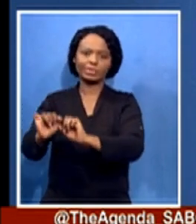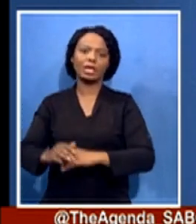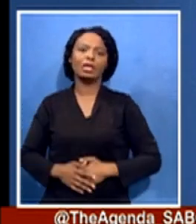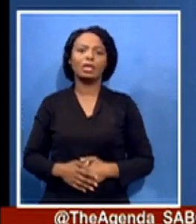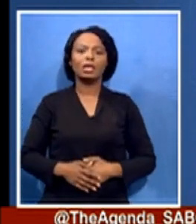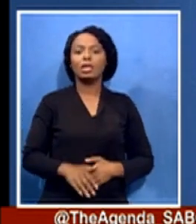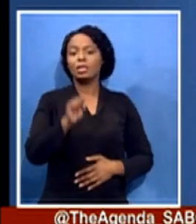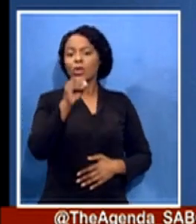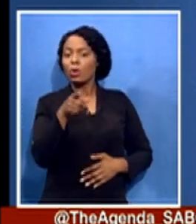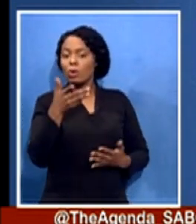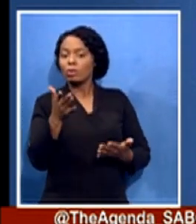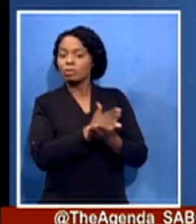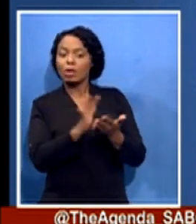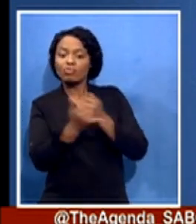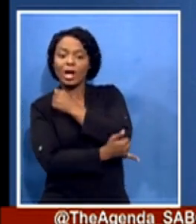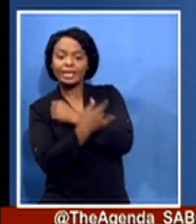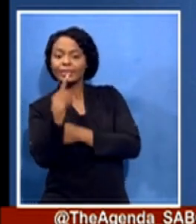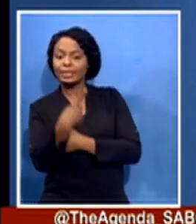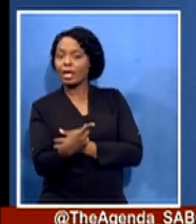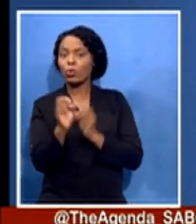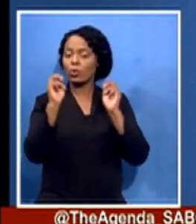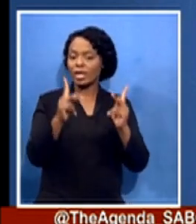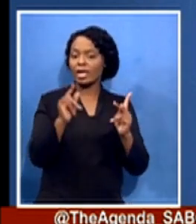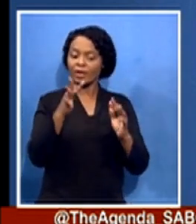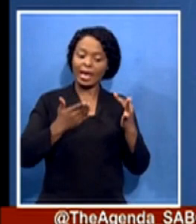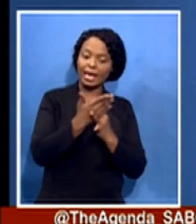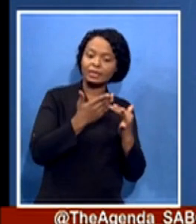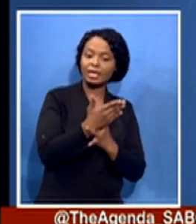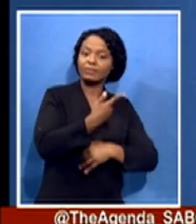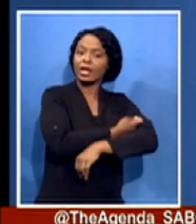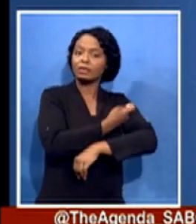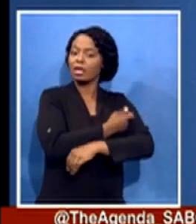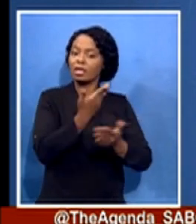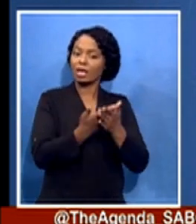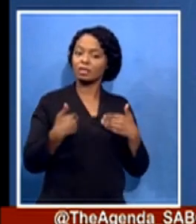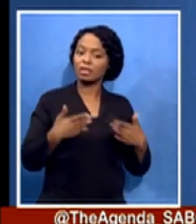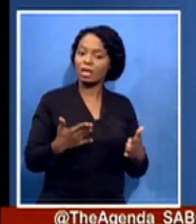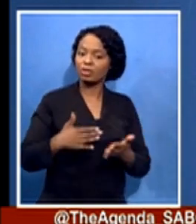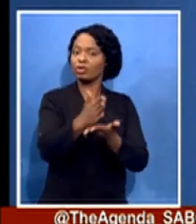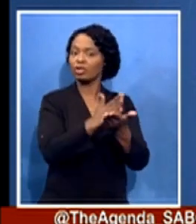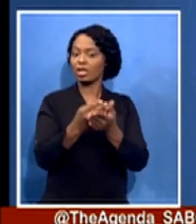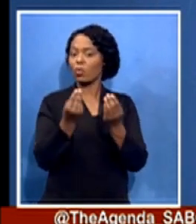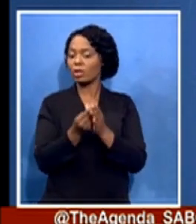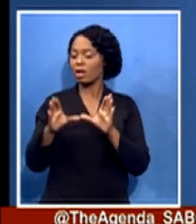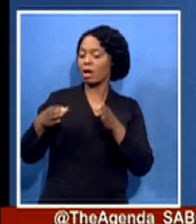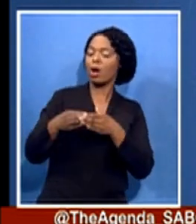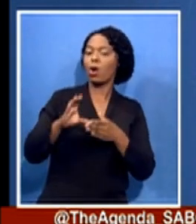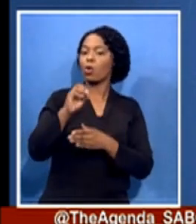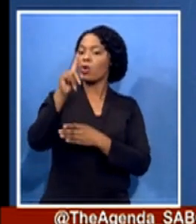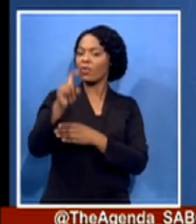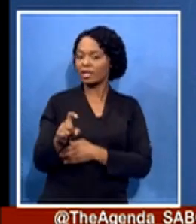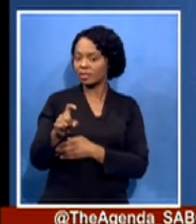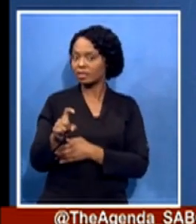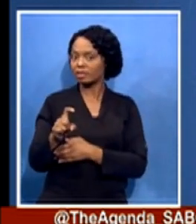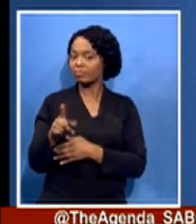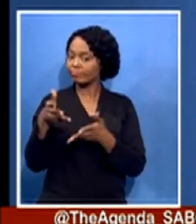have got excess vaccines, can you start to share them with the COVAX facility, which has been set up to ensure that the